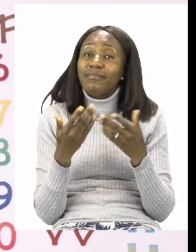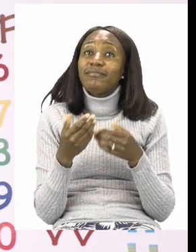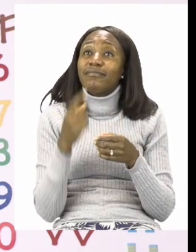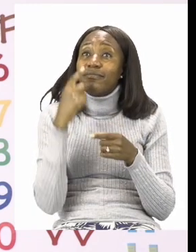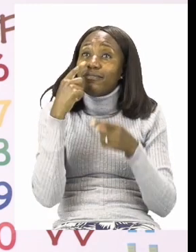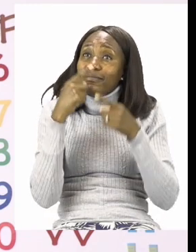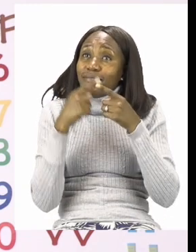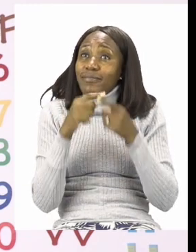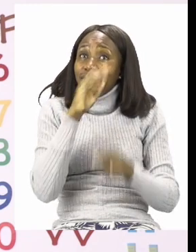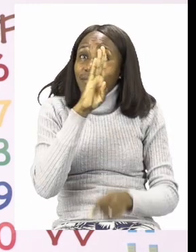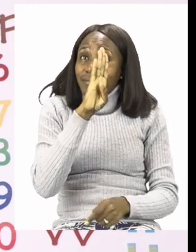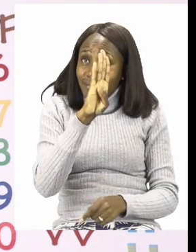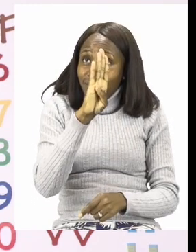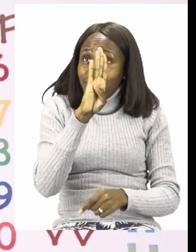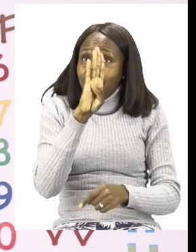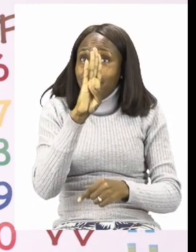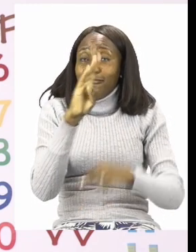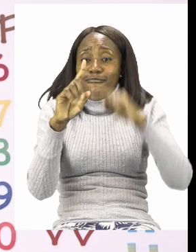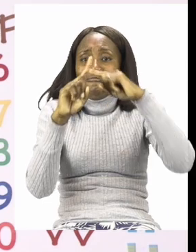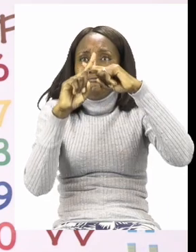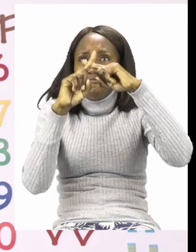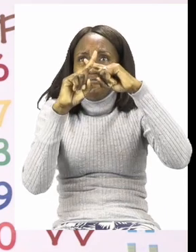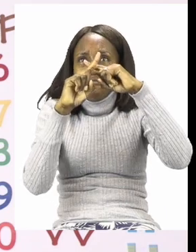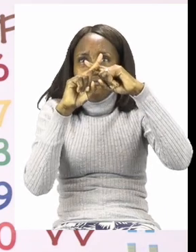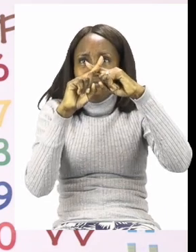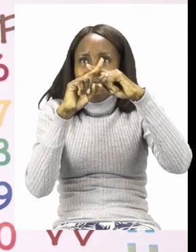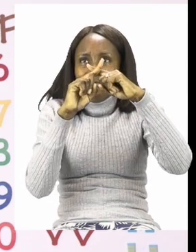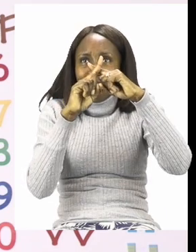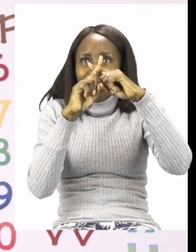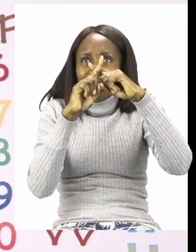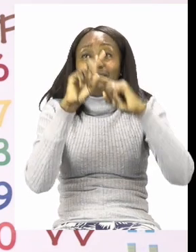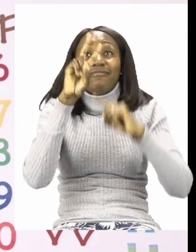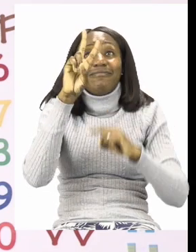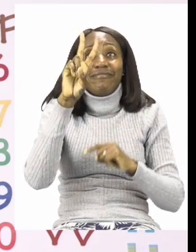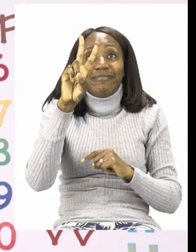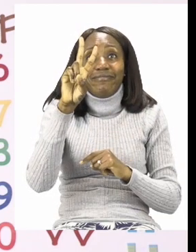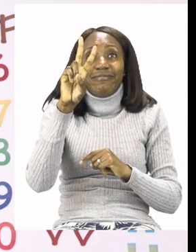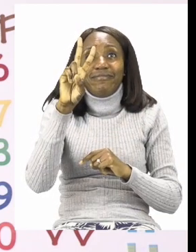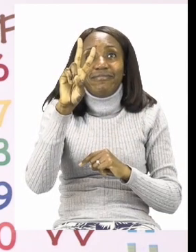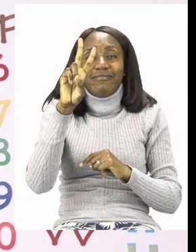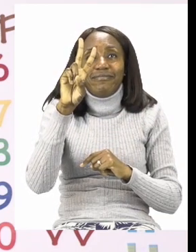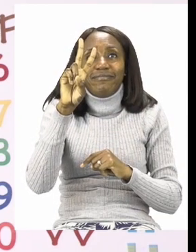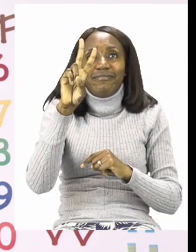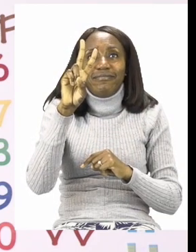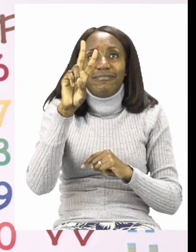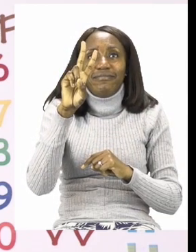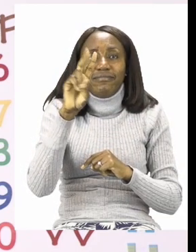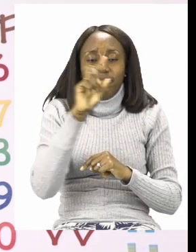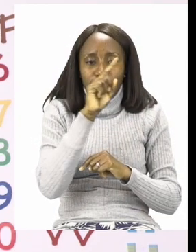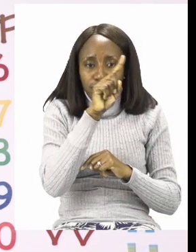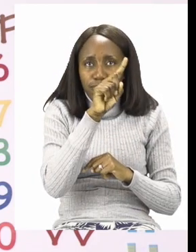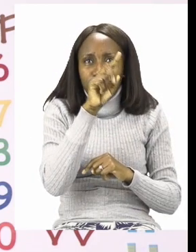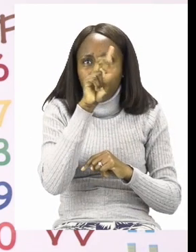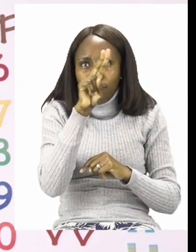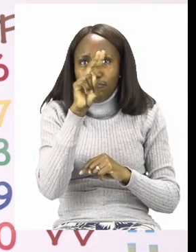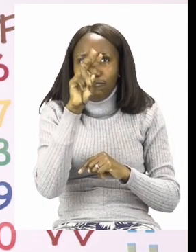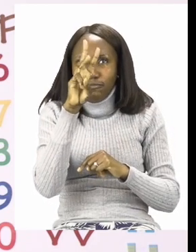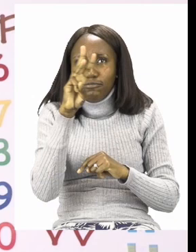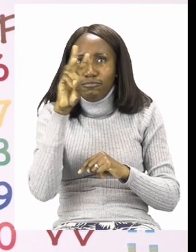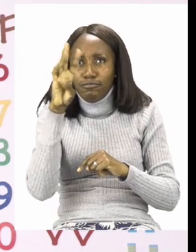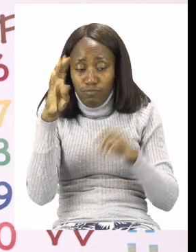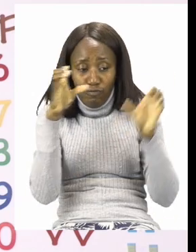4 times 2. Okay, so we have 1, 2,